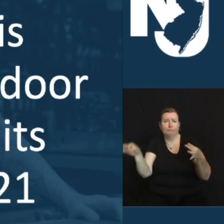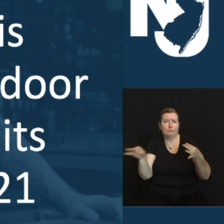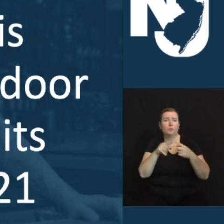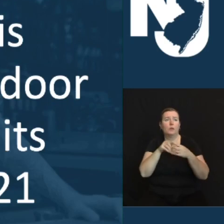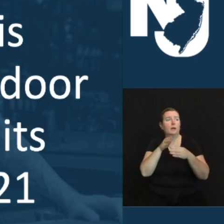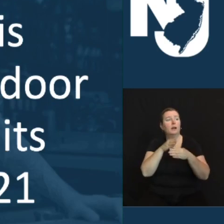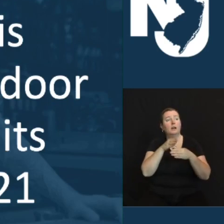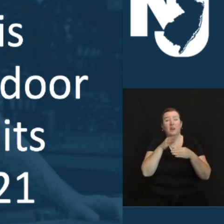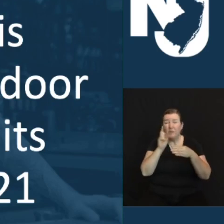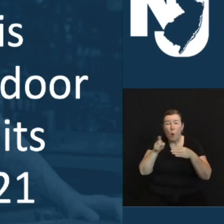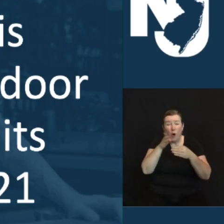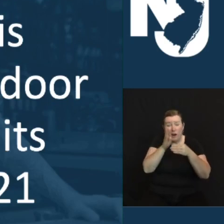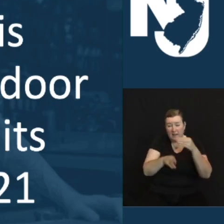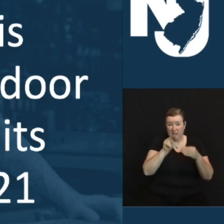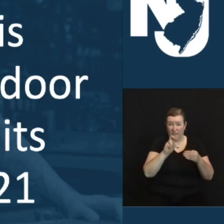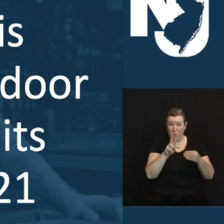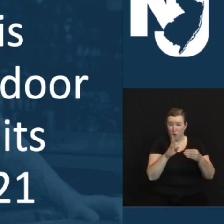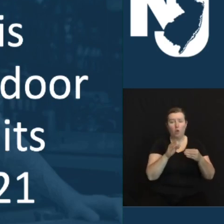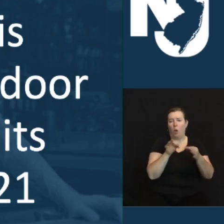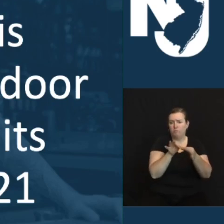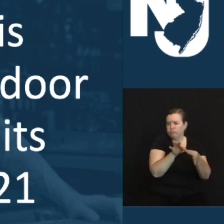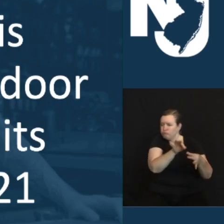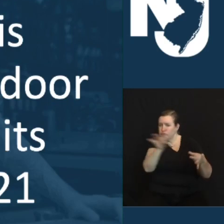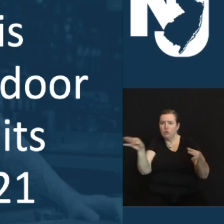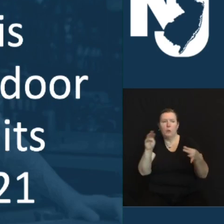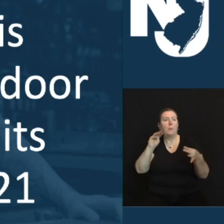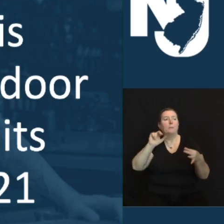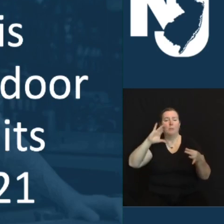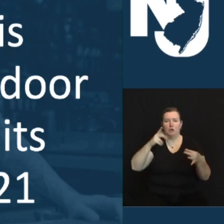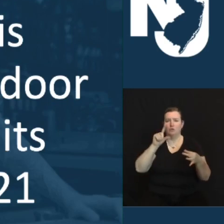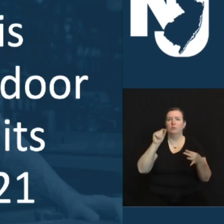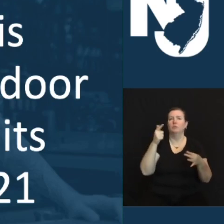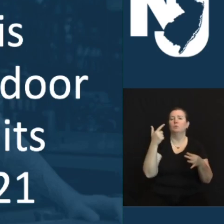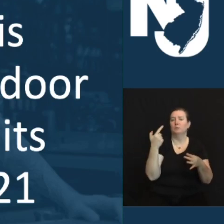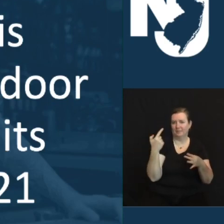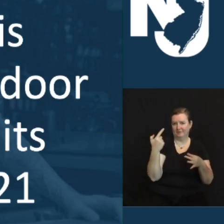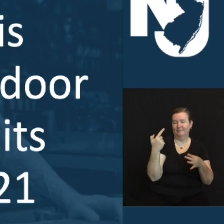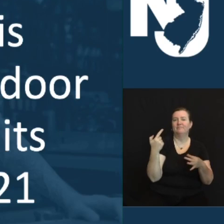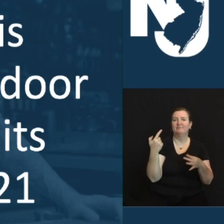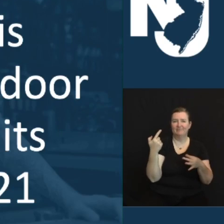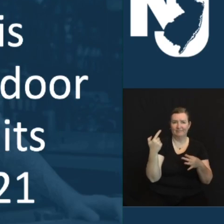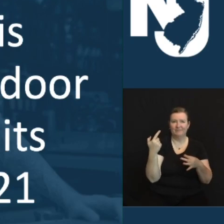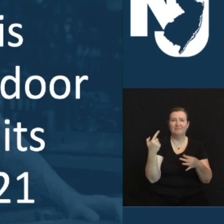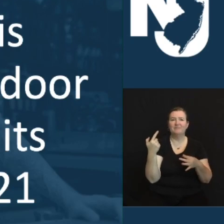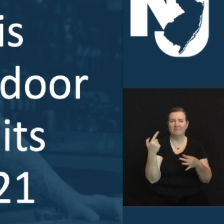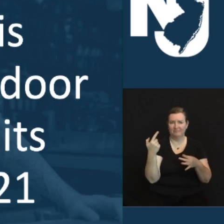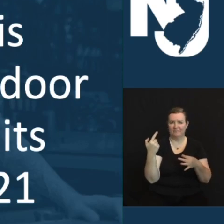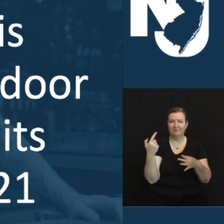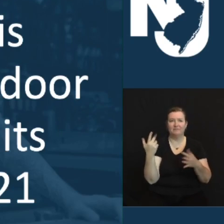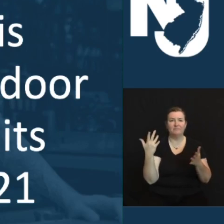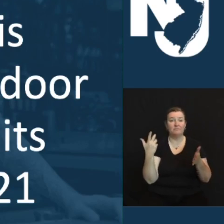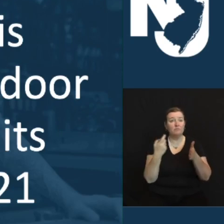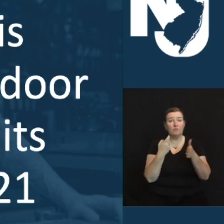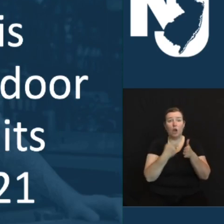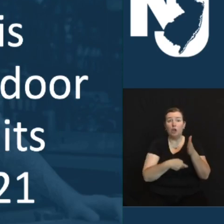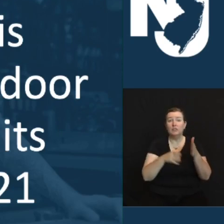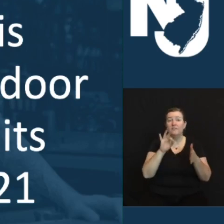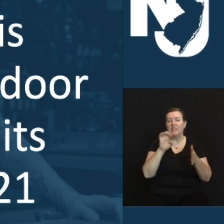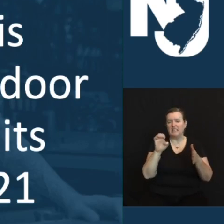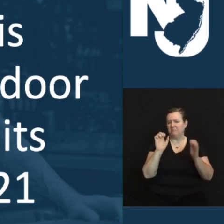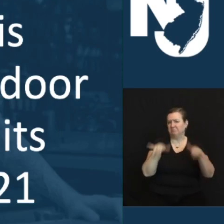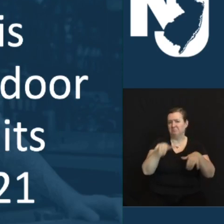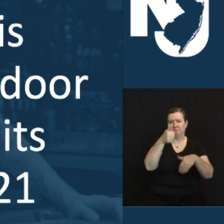the end of March 2021 for a nominal $10 fee. For many of our residents,